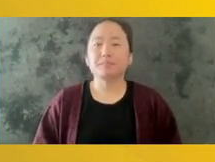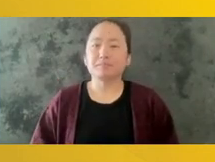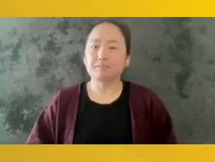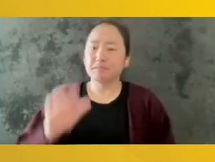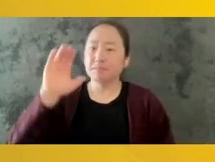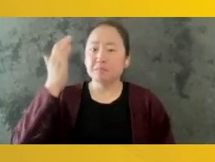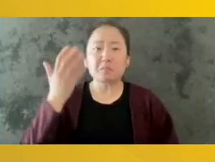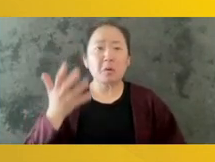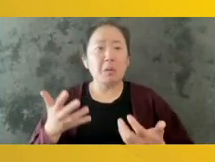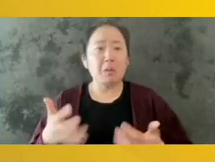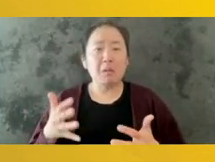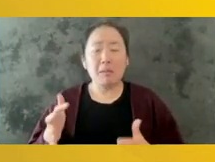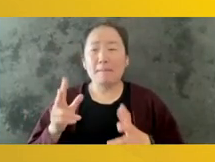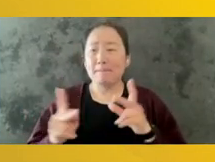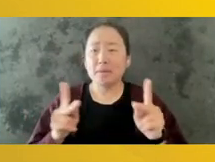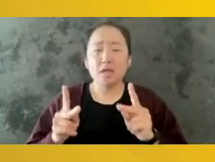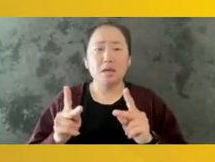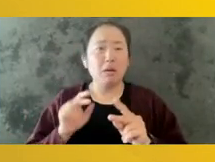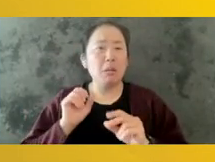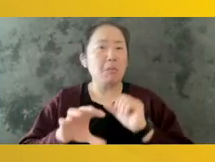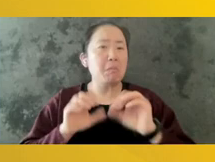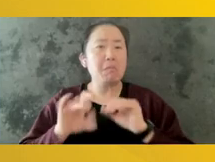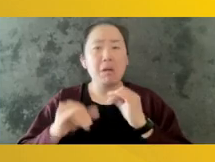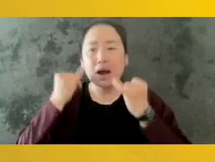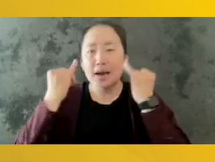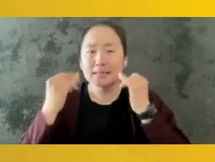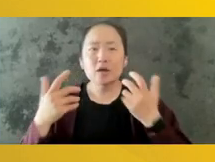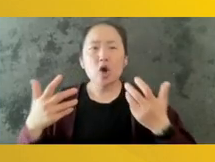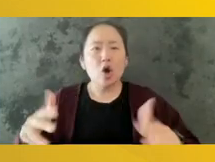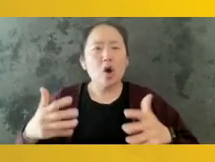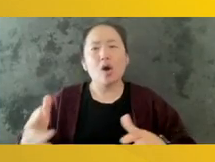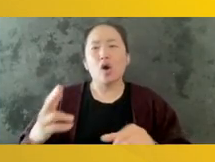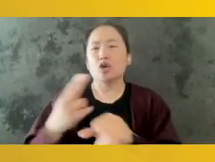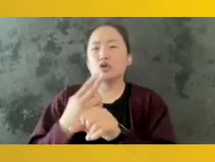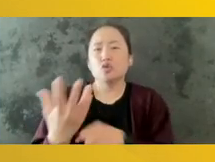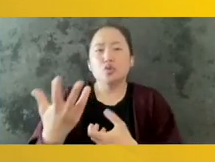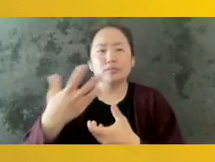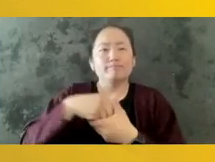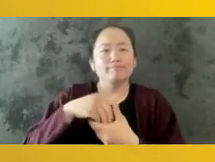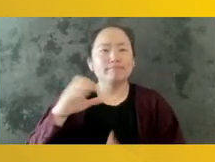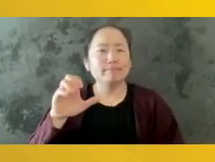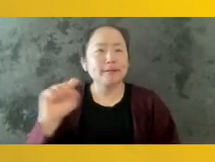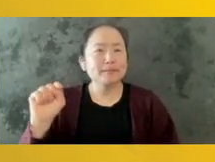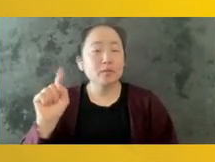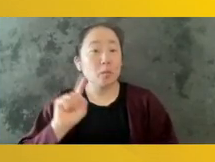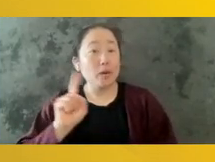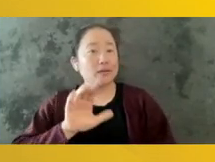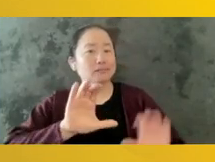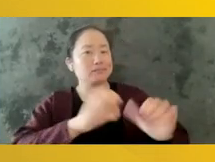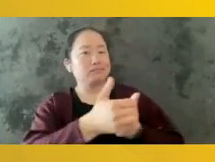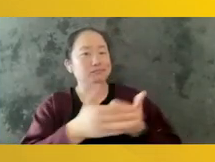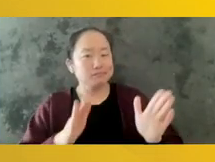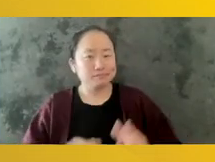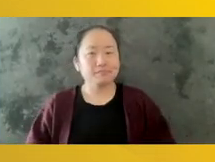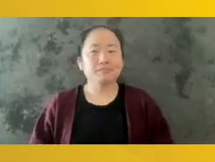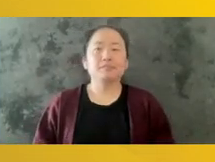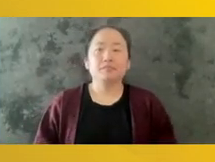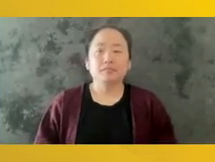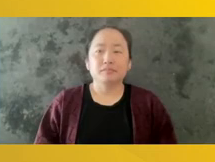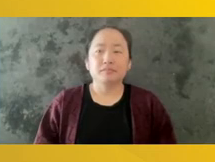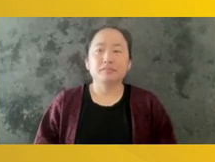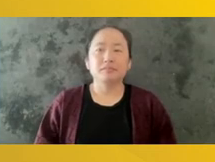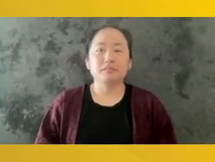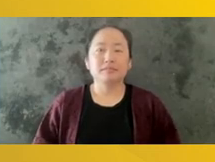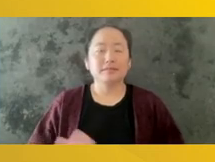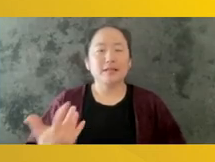people sharing some great ideas about how they're already doing computational thinking in their classroom, like think like a